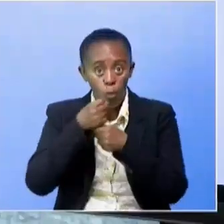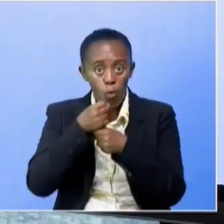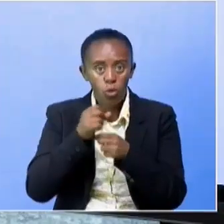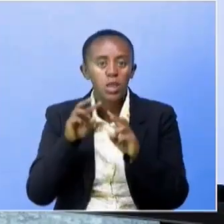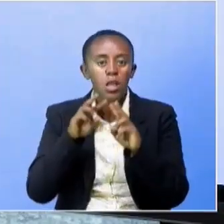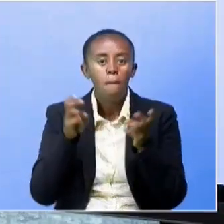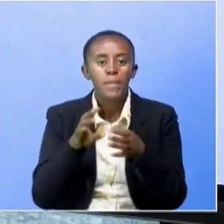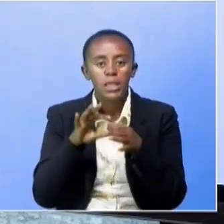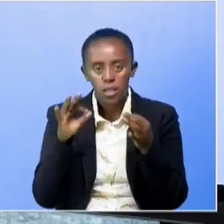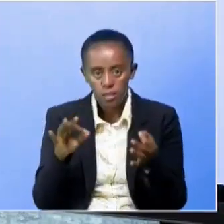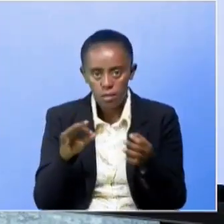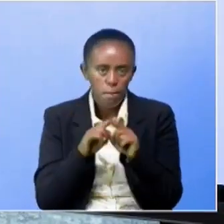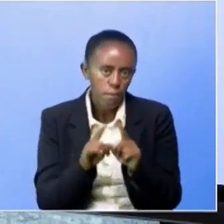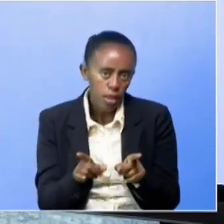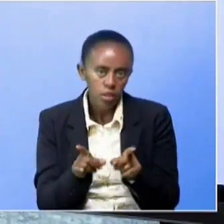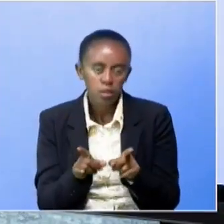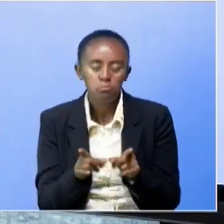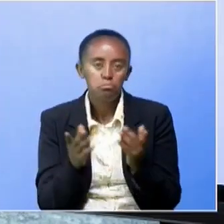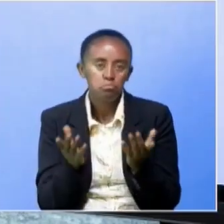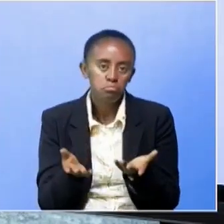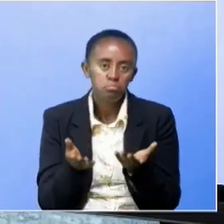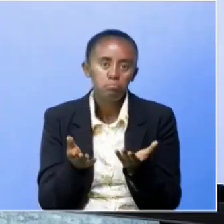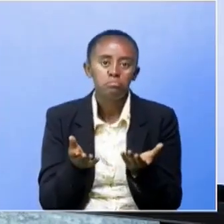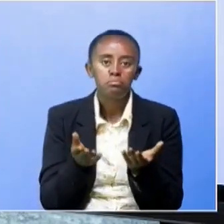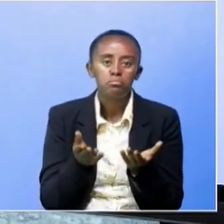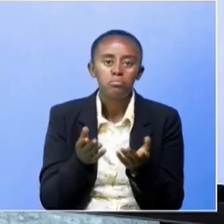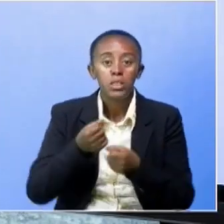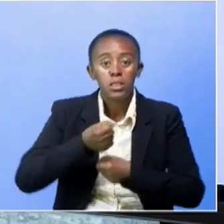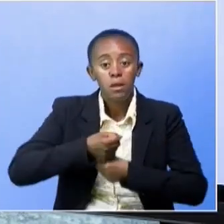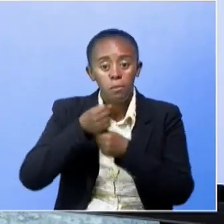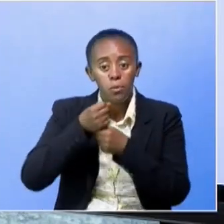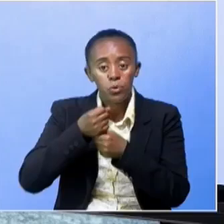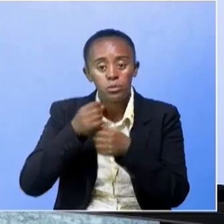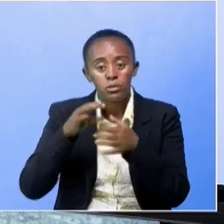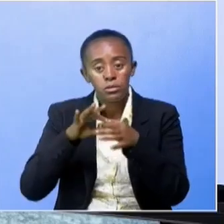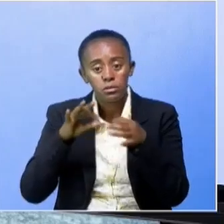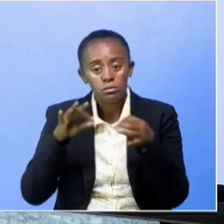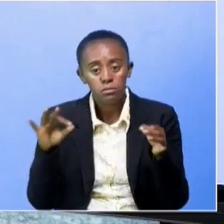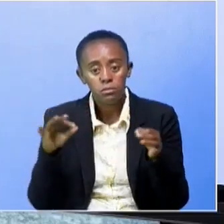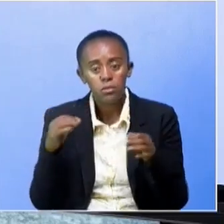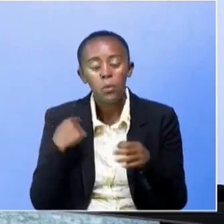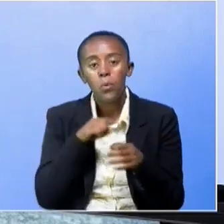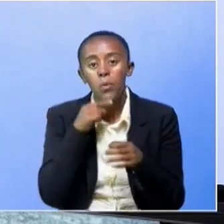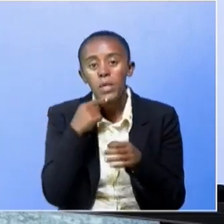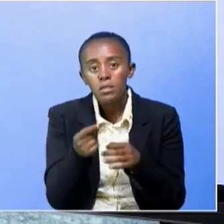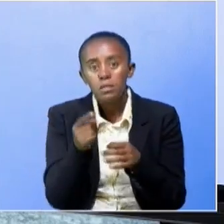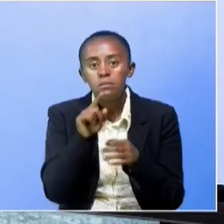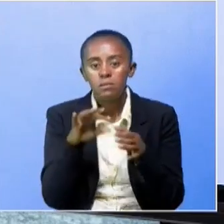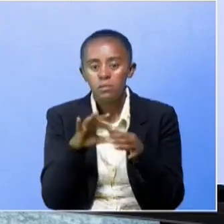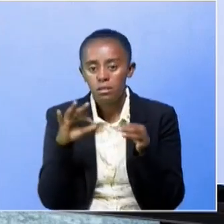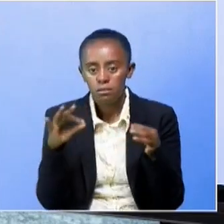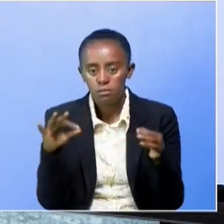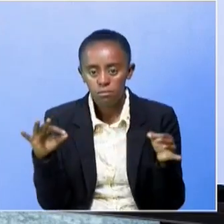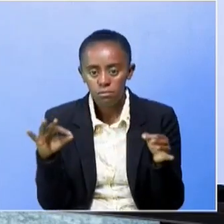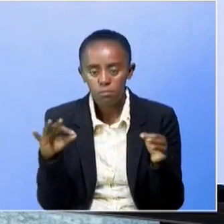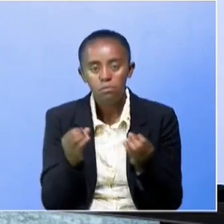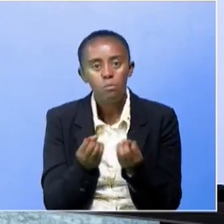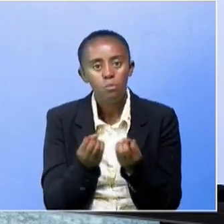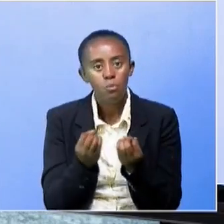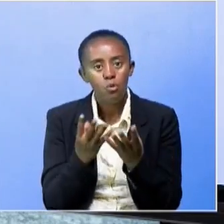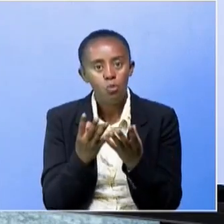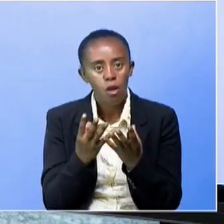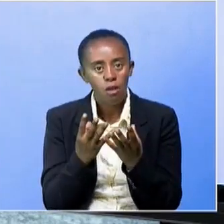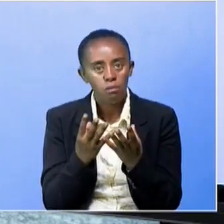topic sentence. But when it comes to supporting sentence, we say sentences. We pluralize